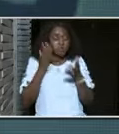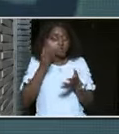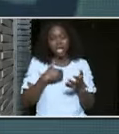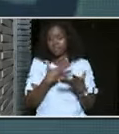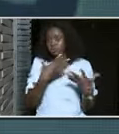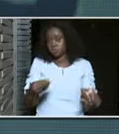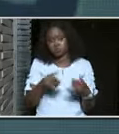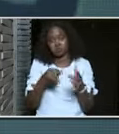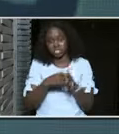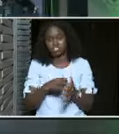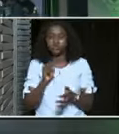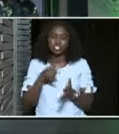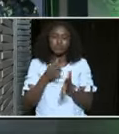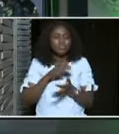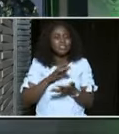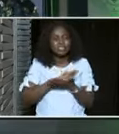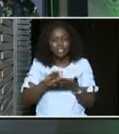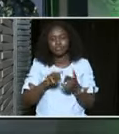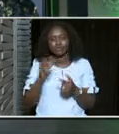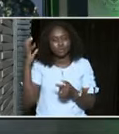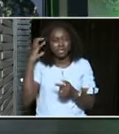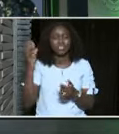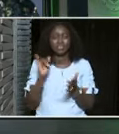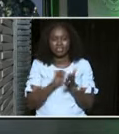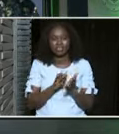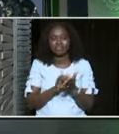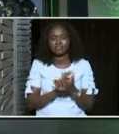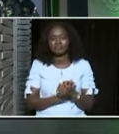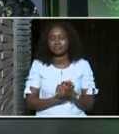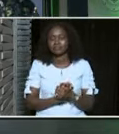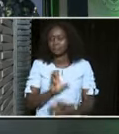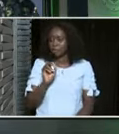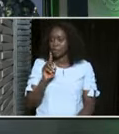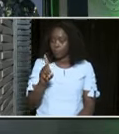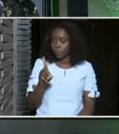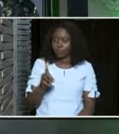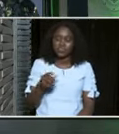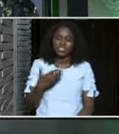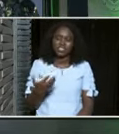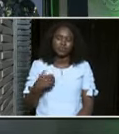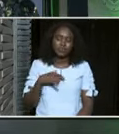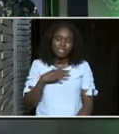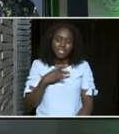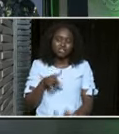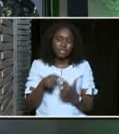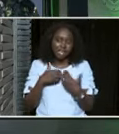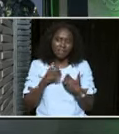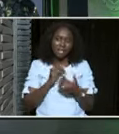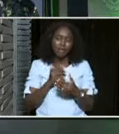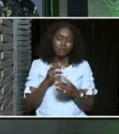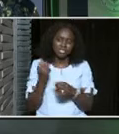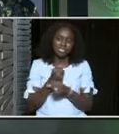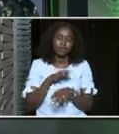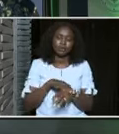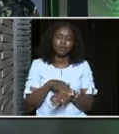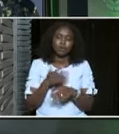So it would be nice to hear that. I mean, one more thing that we will quickly have a take on. What makes or breaks a